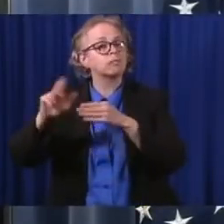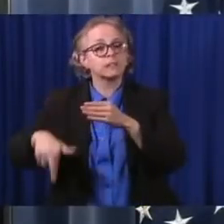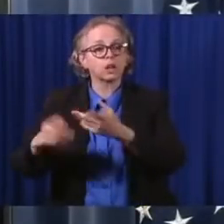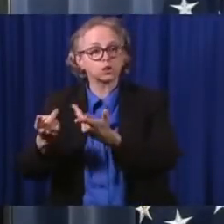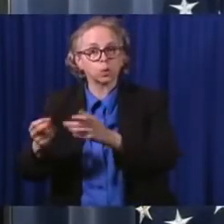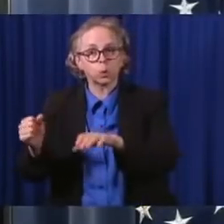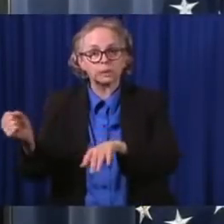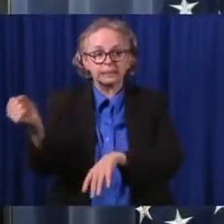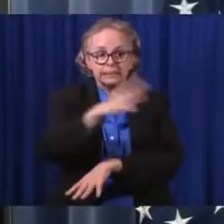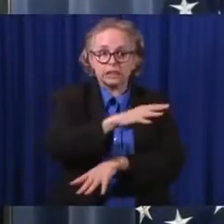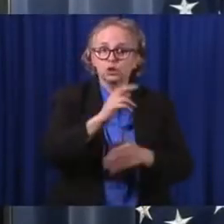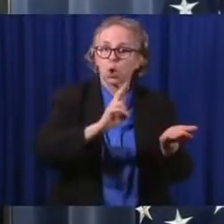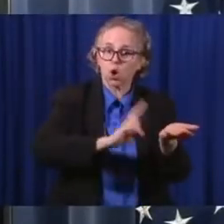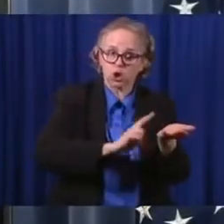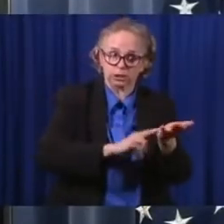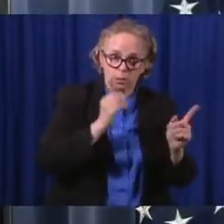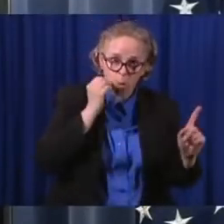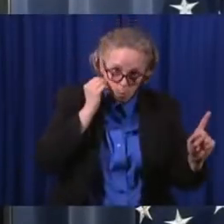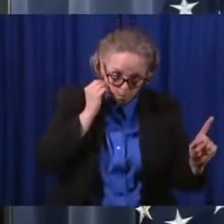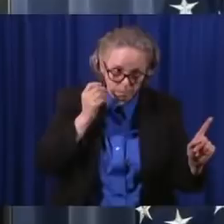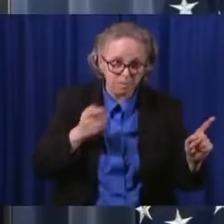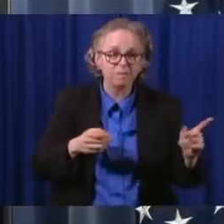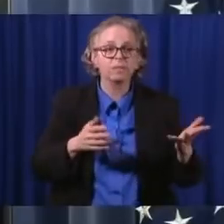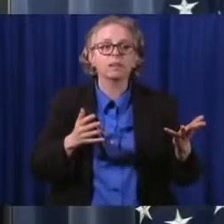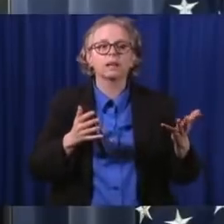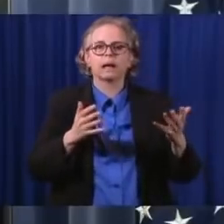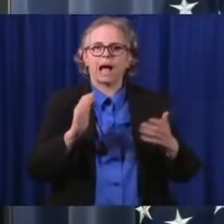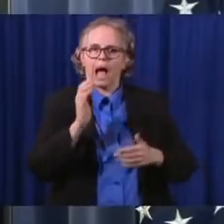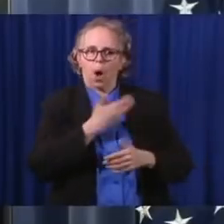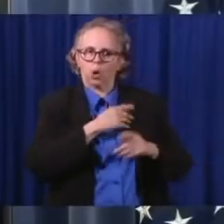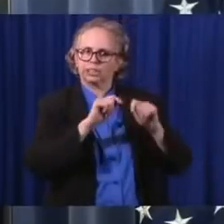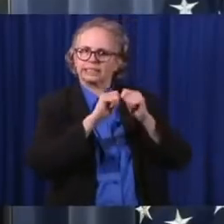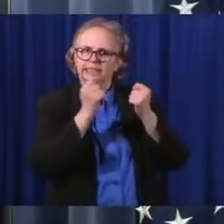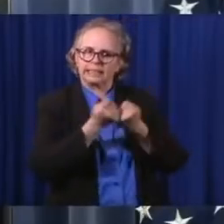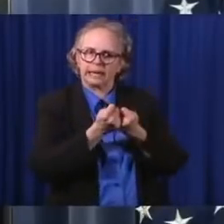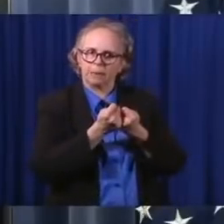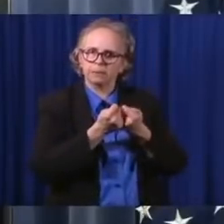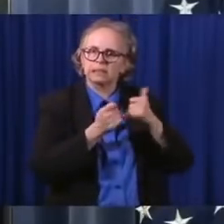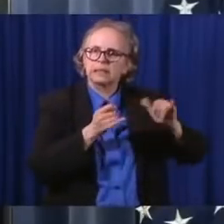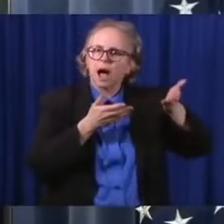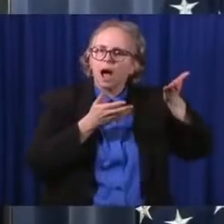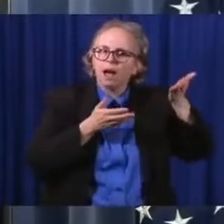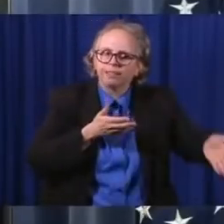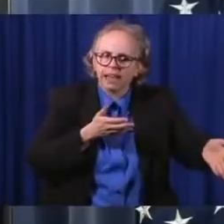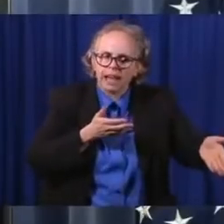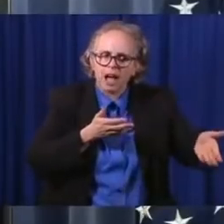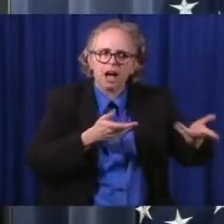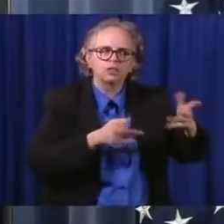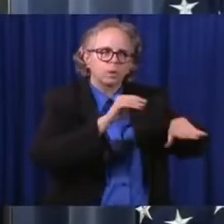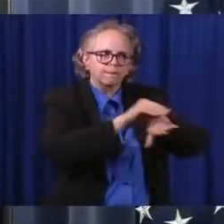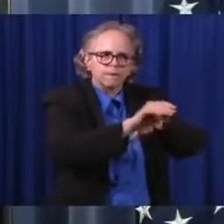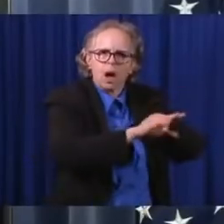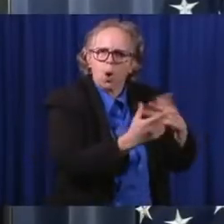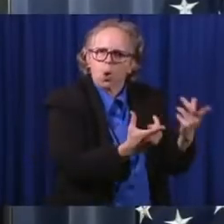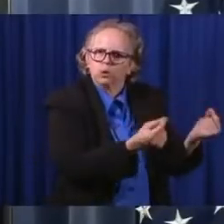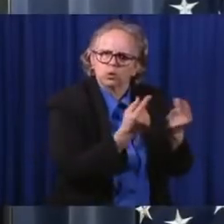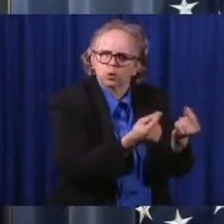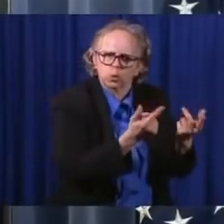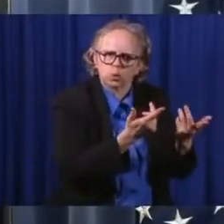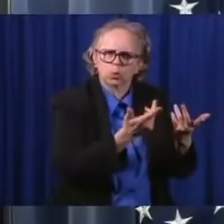helps them figure out what to do with them, our help is of little value to them. So the aftercare team will go to that facility, again,